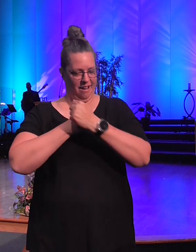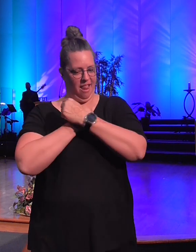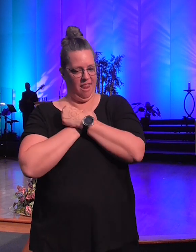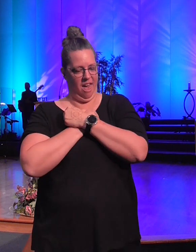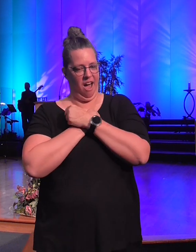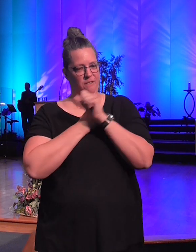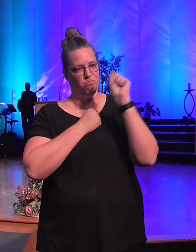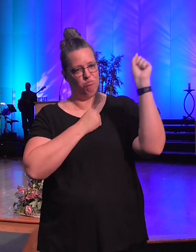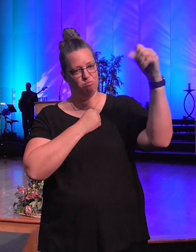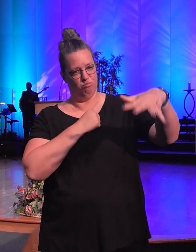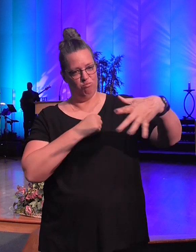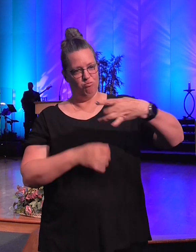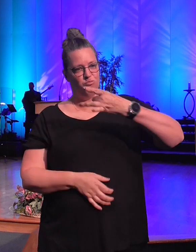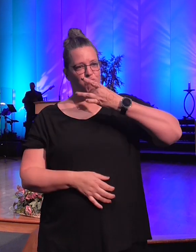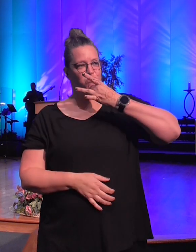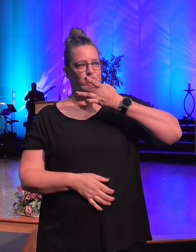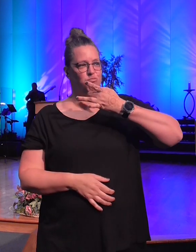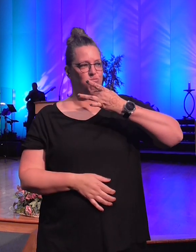a spark.